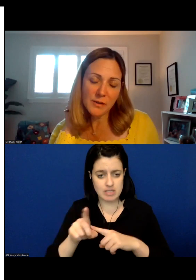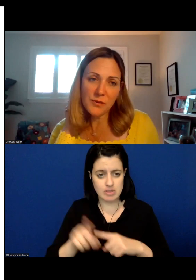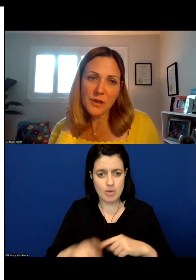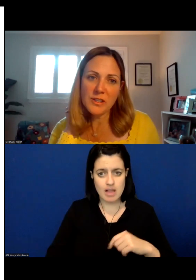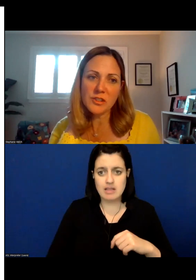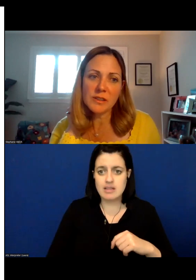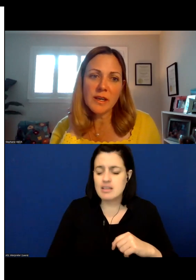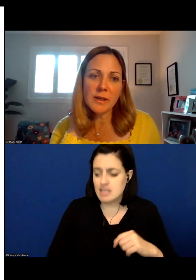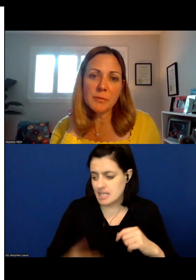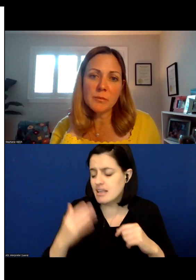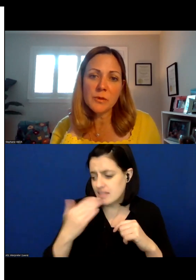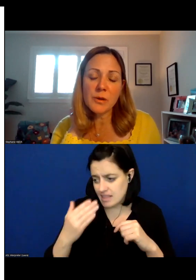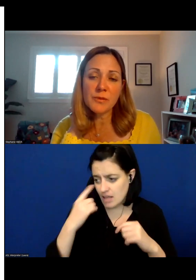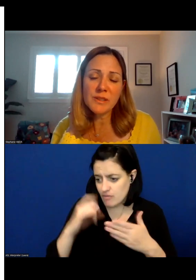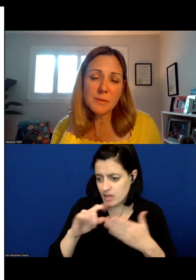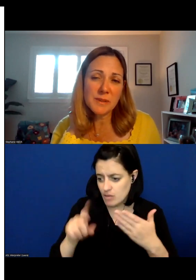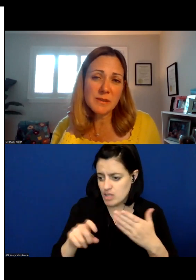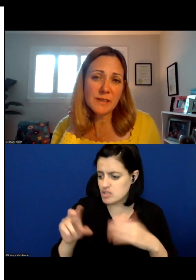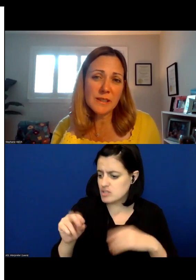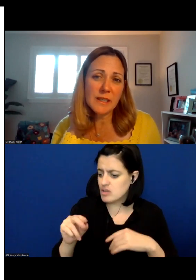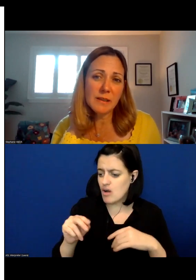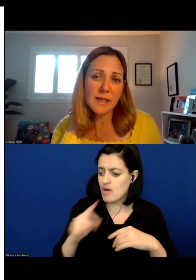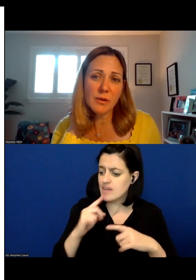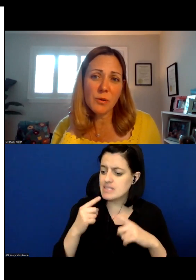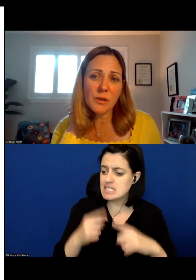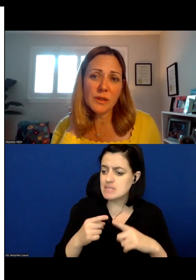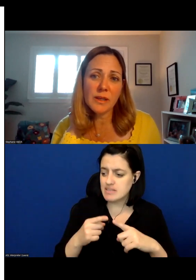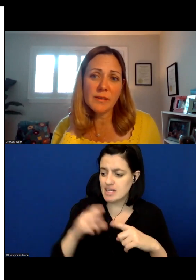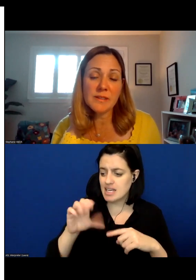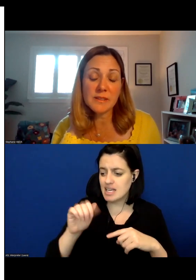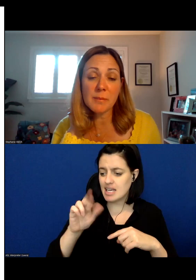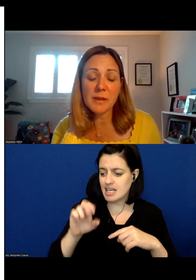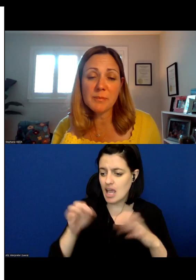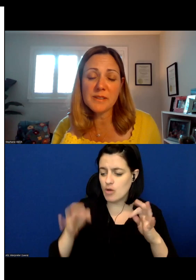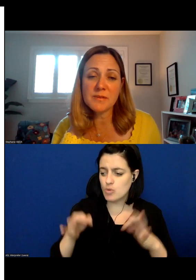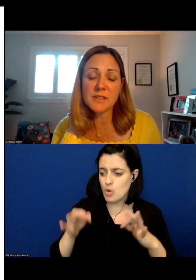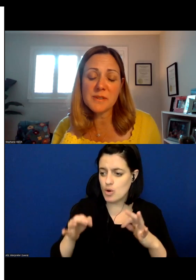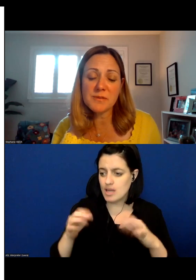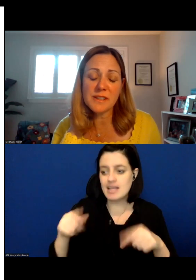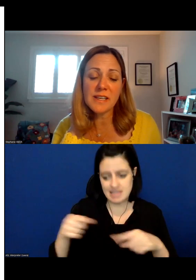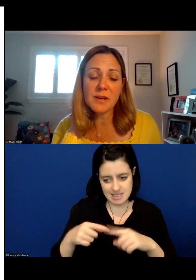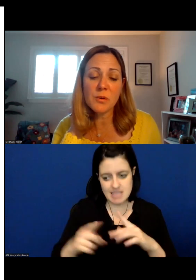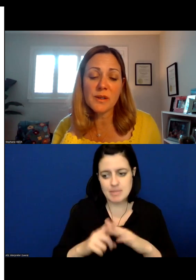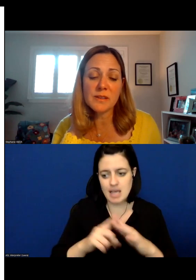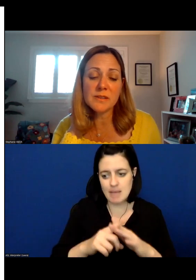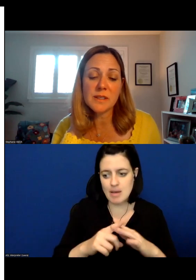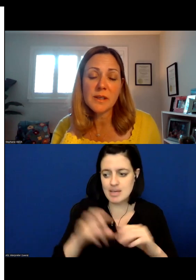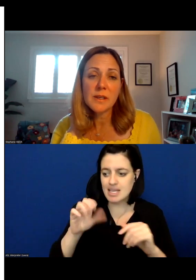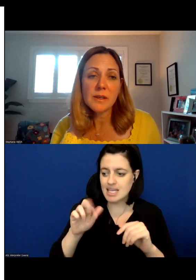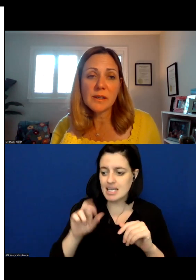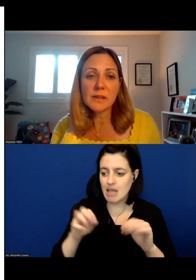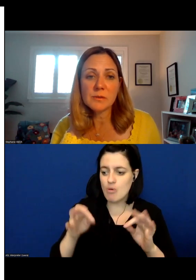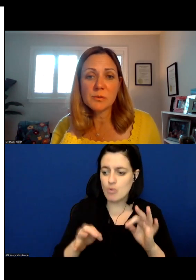Yeah, thank you for the question. No, very specifically, Care Court, and this has come up, this is very specifically, Care Court